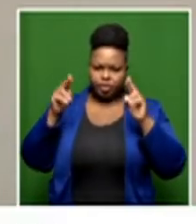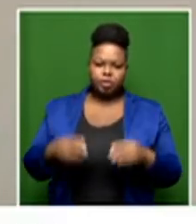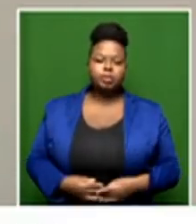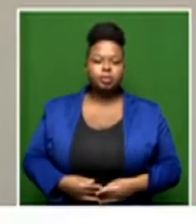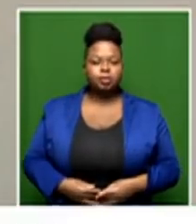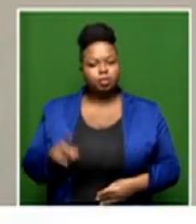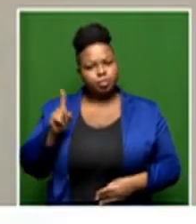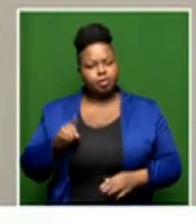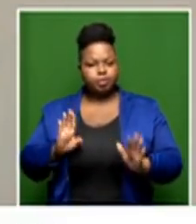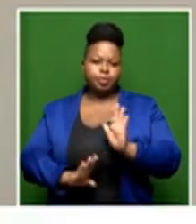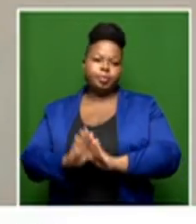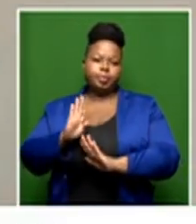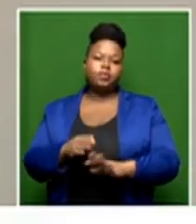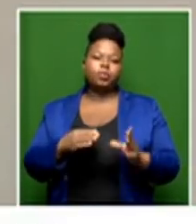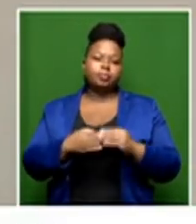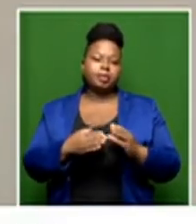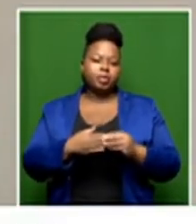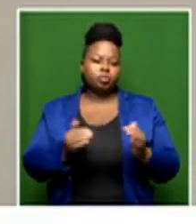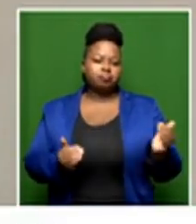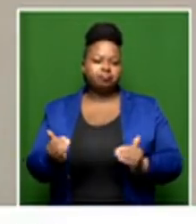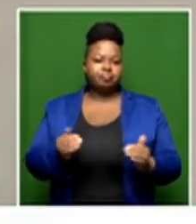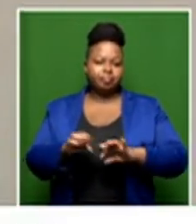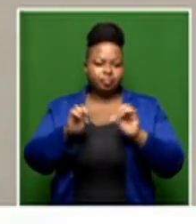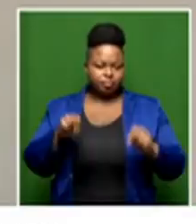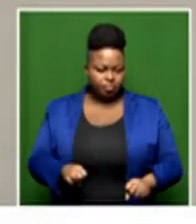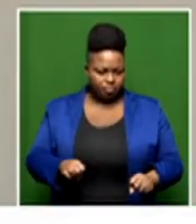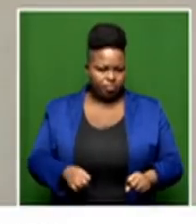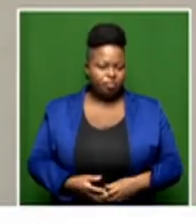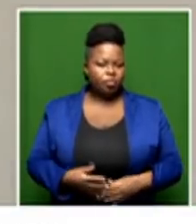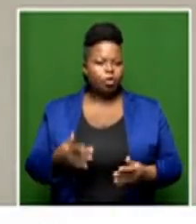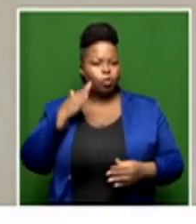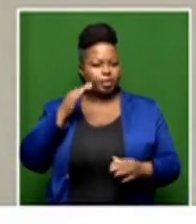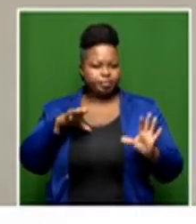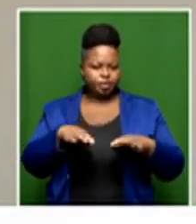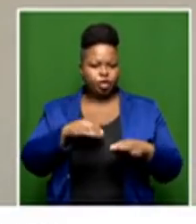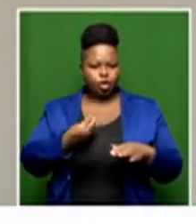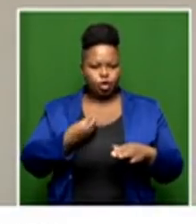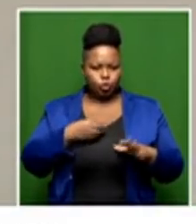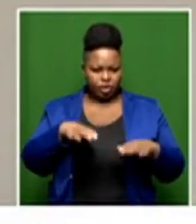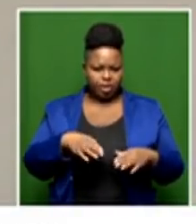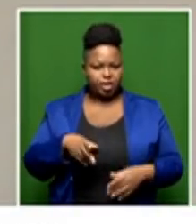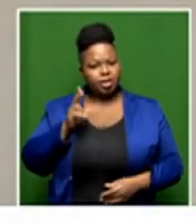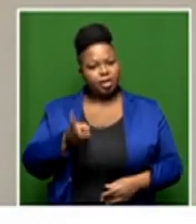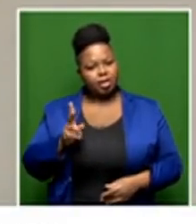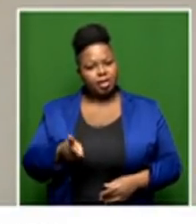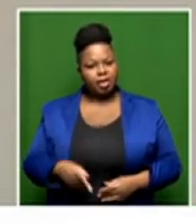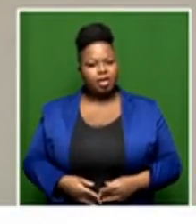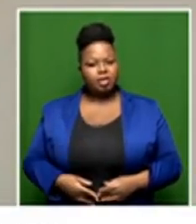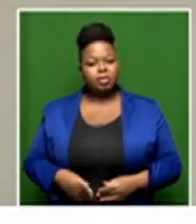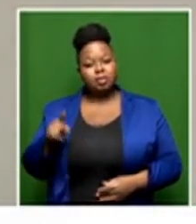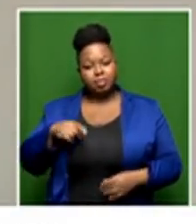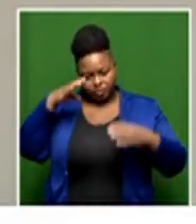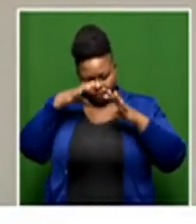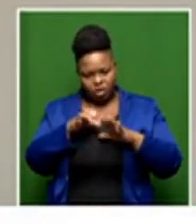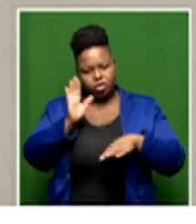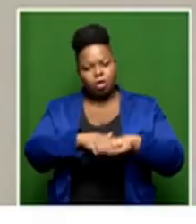be improvement of membership management systems in the Youth League. And then also, and focusing